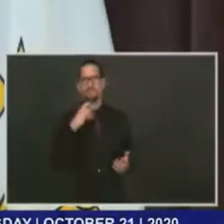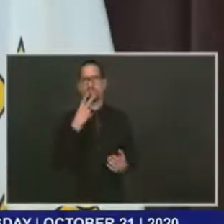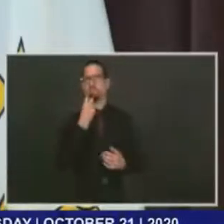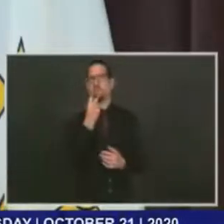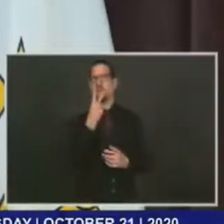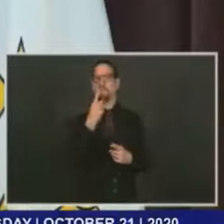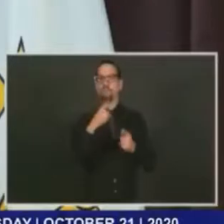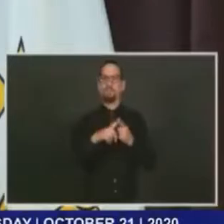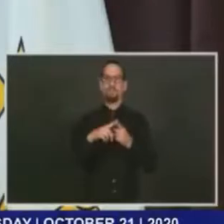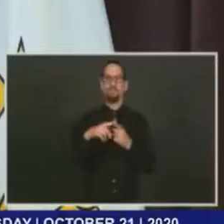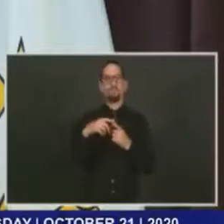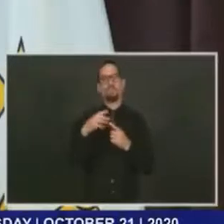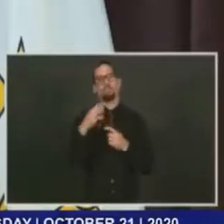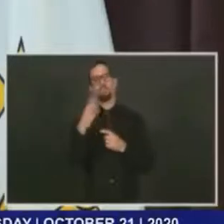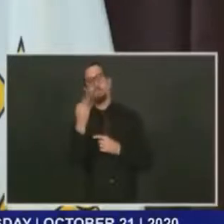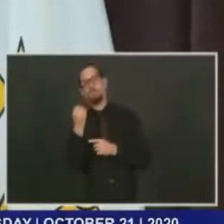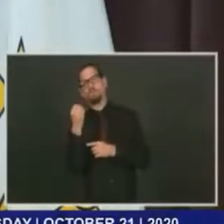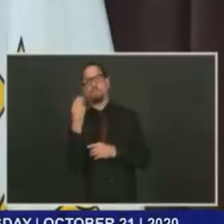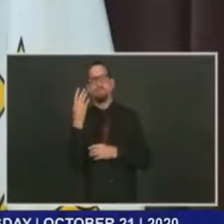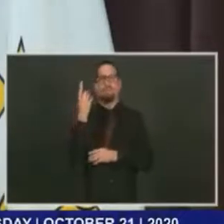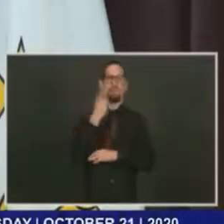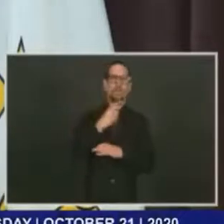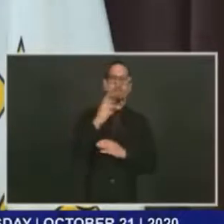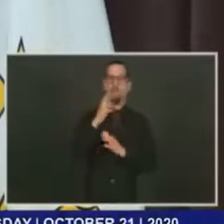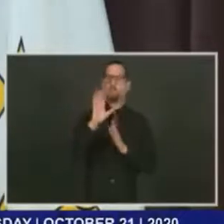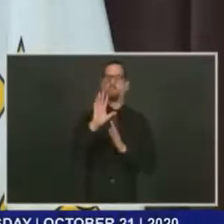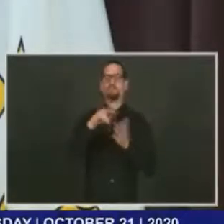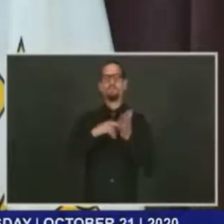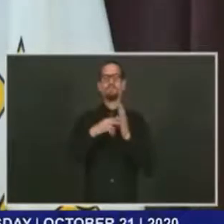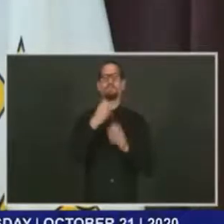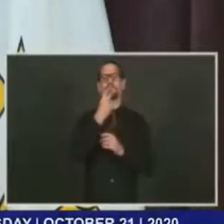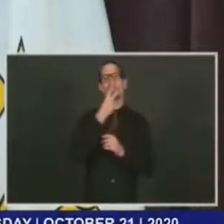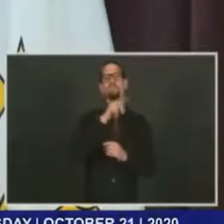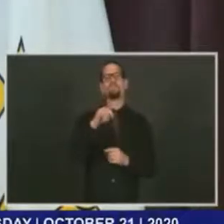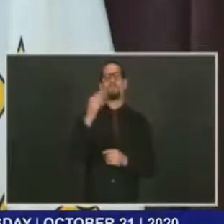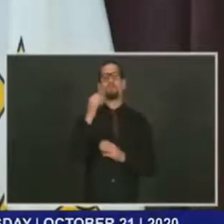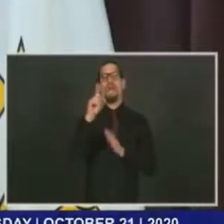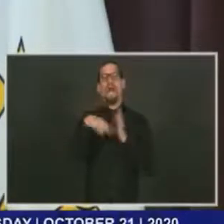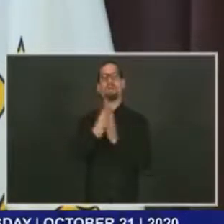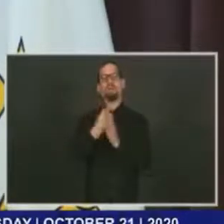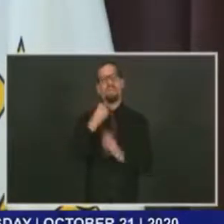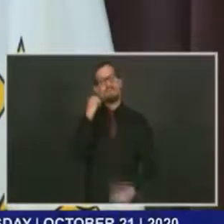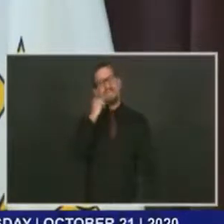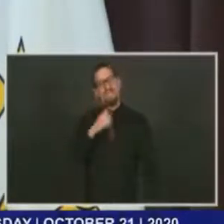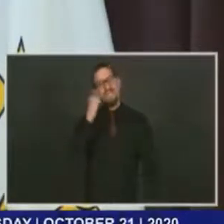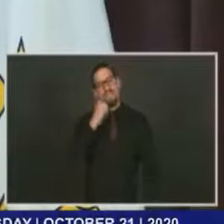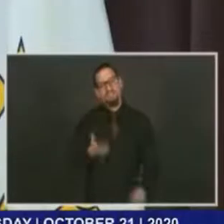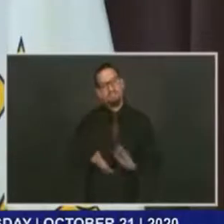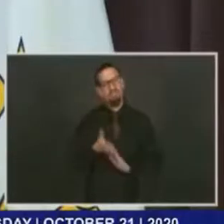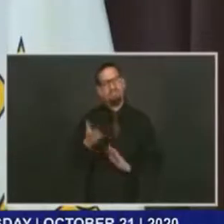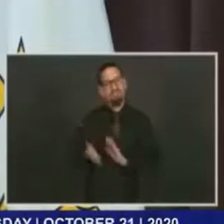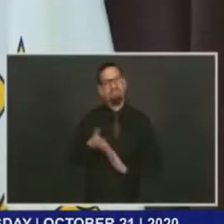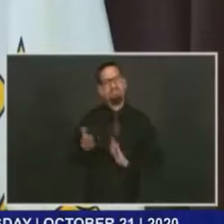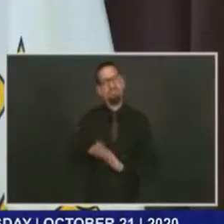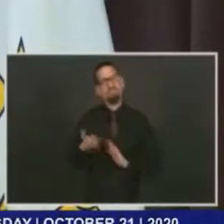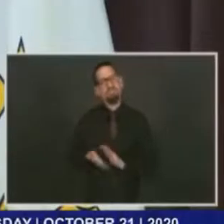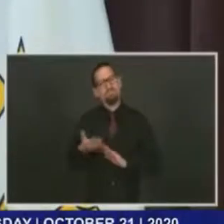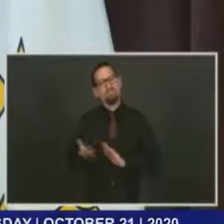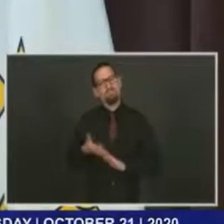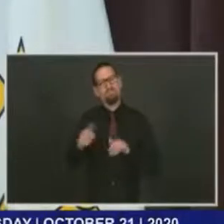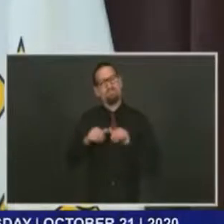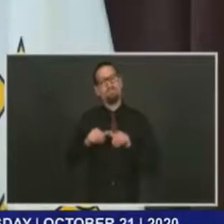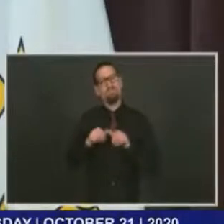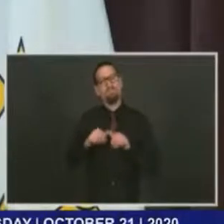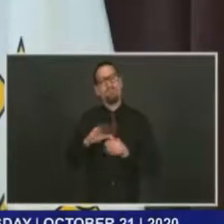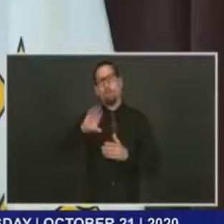running strong. What we want to make sure is that people also have the information. If you have symptoms,